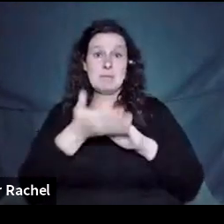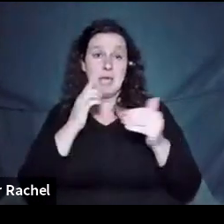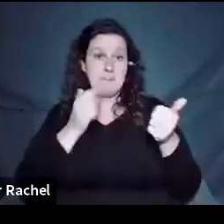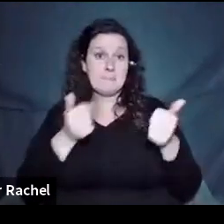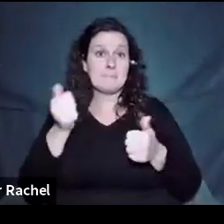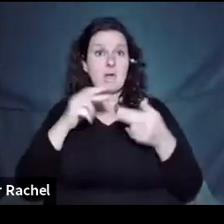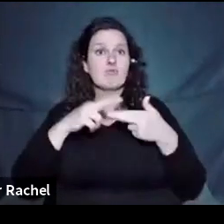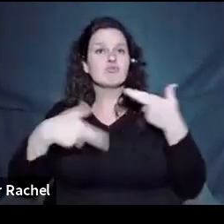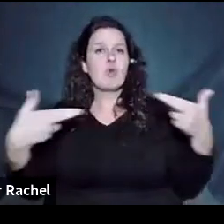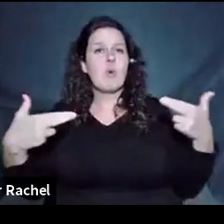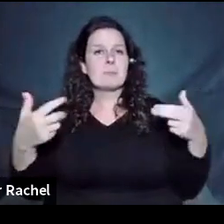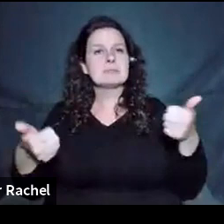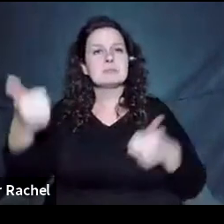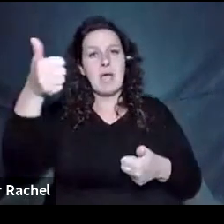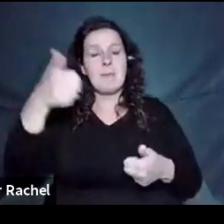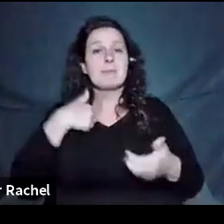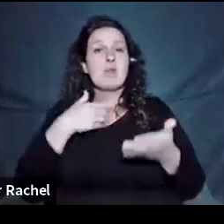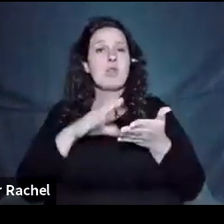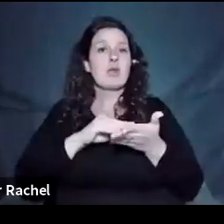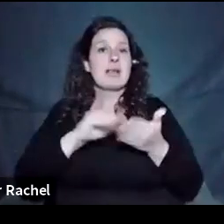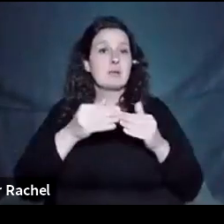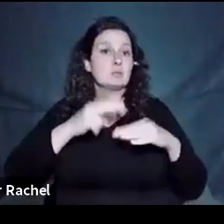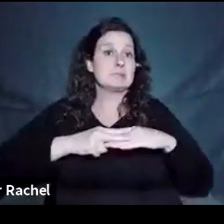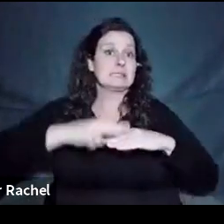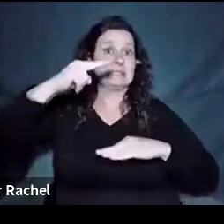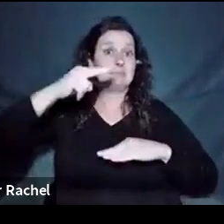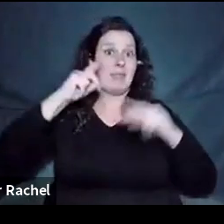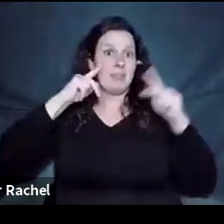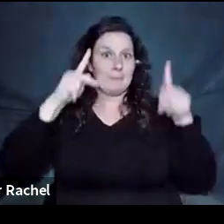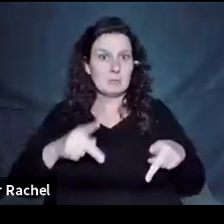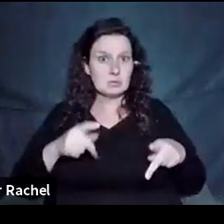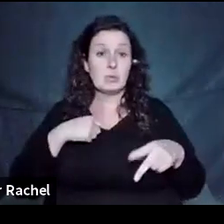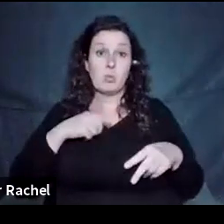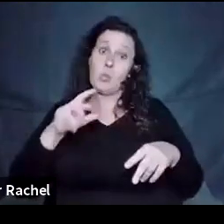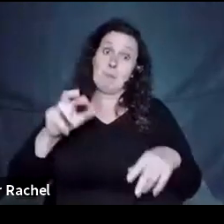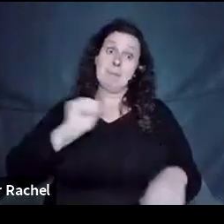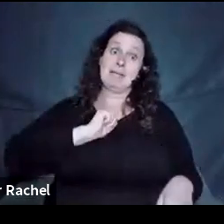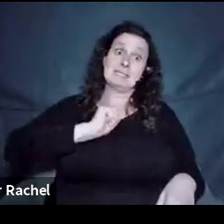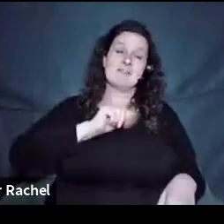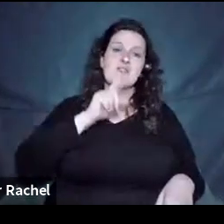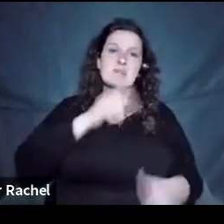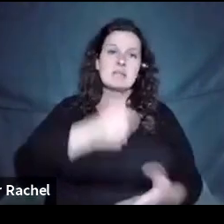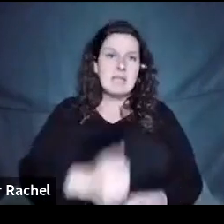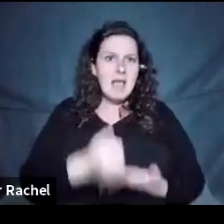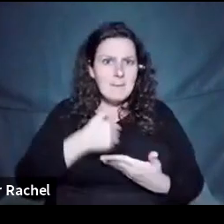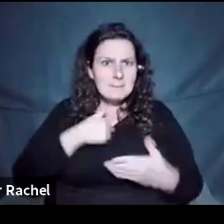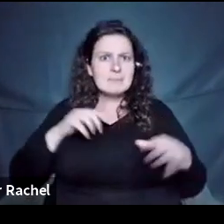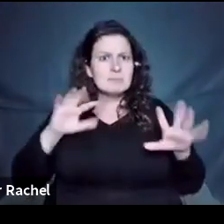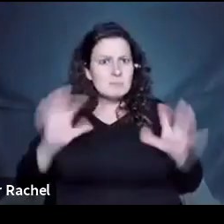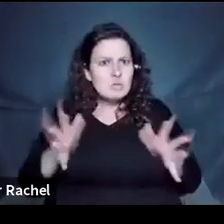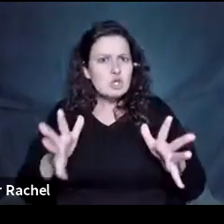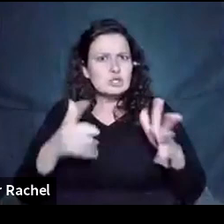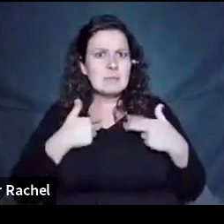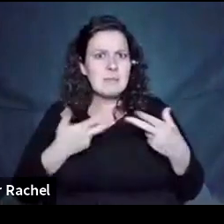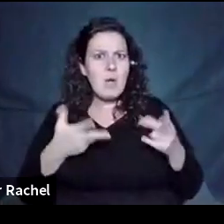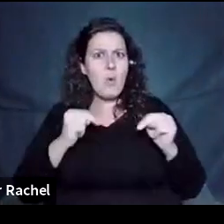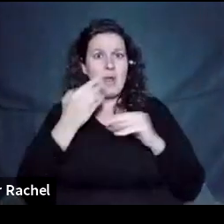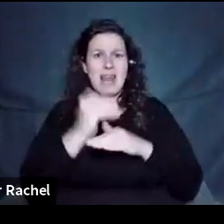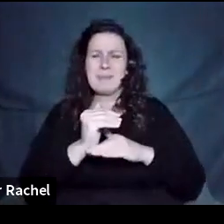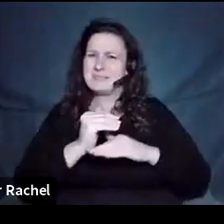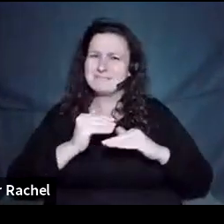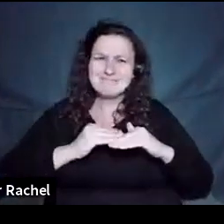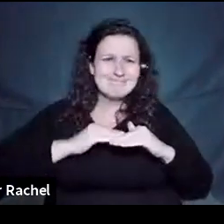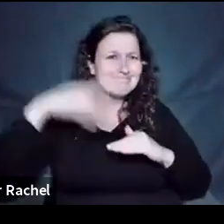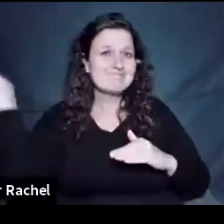top and to learn how to suspend someone and learn how to suspend myself really helped me push my own limits and body